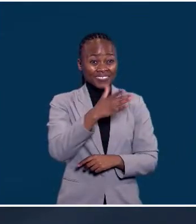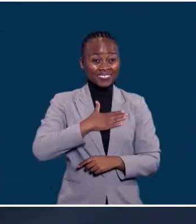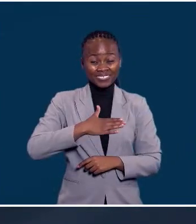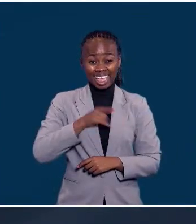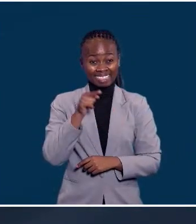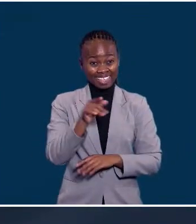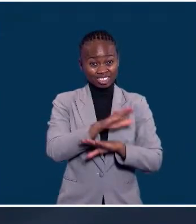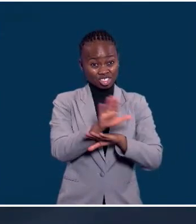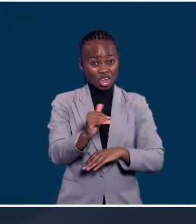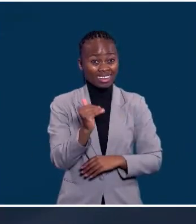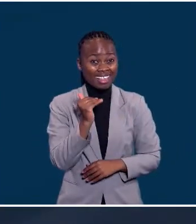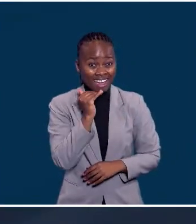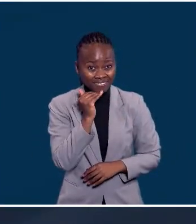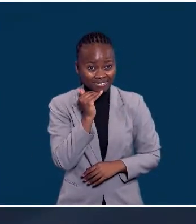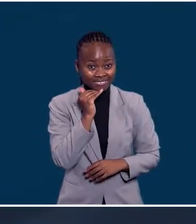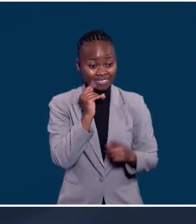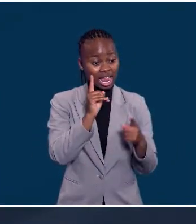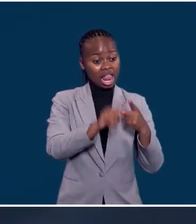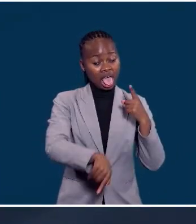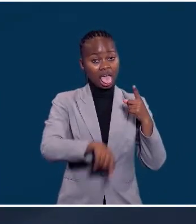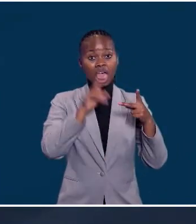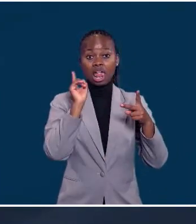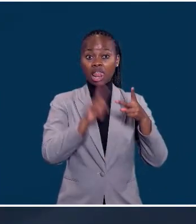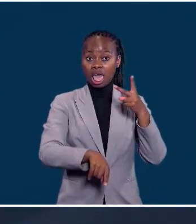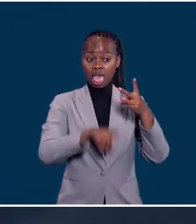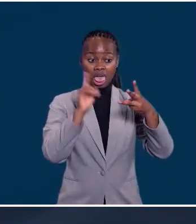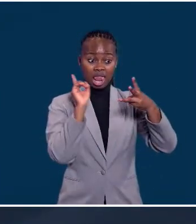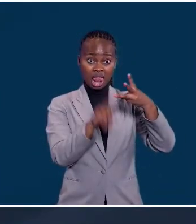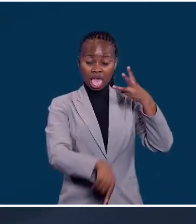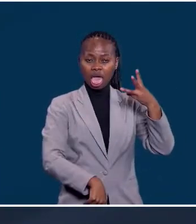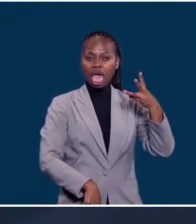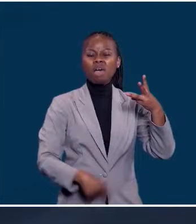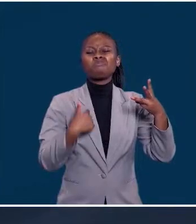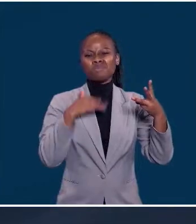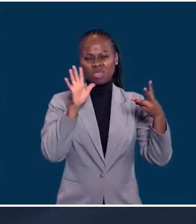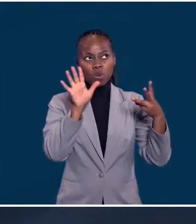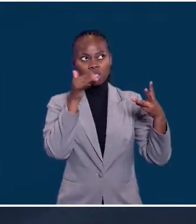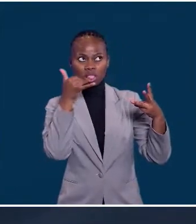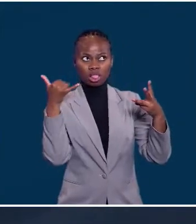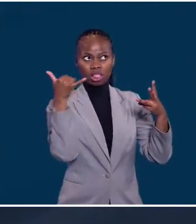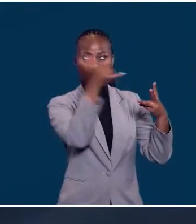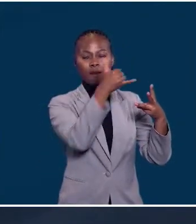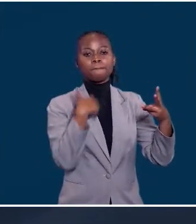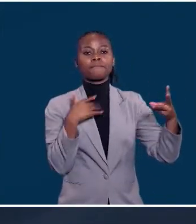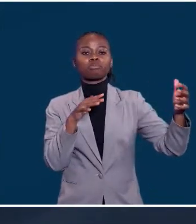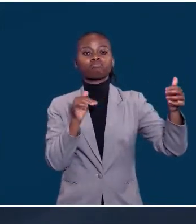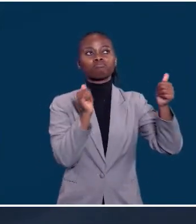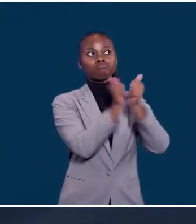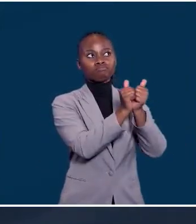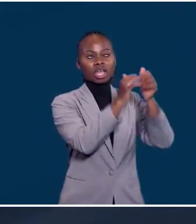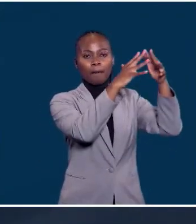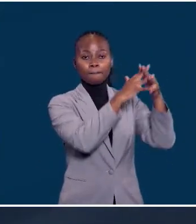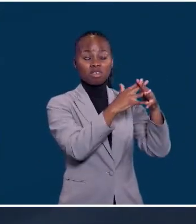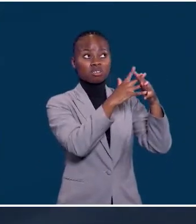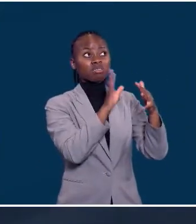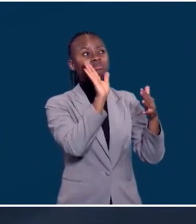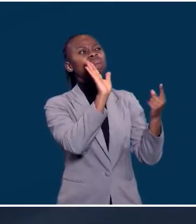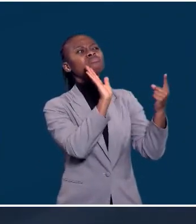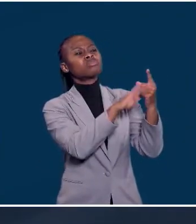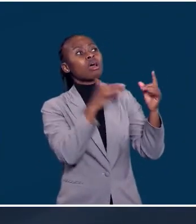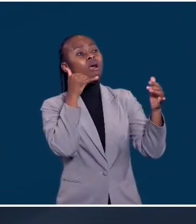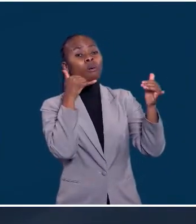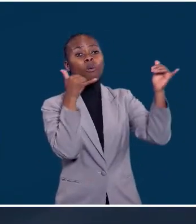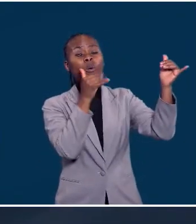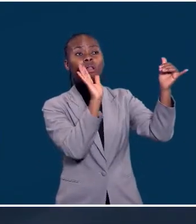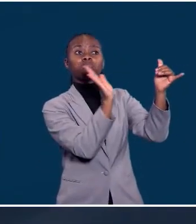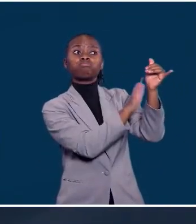I will pick up the phone and call my counterpart in the US and says, can you tune me in on this or